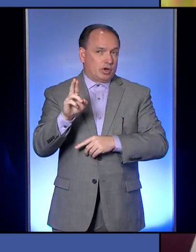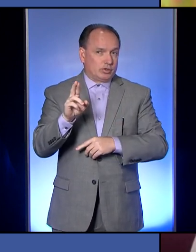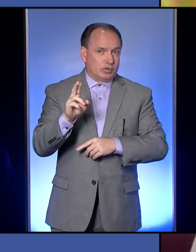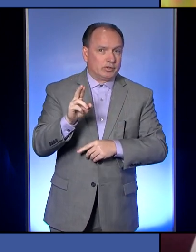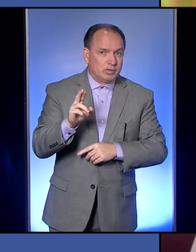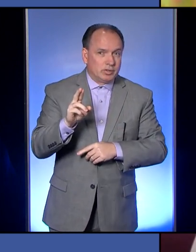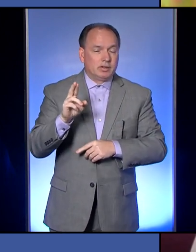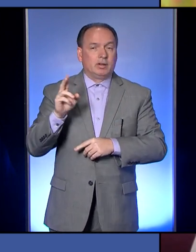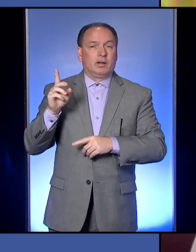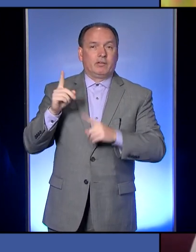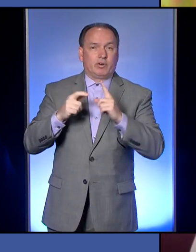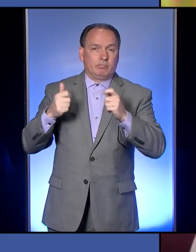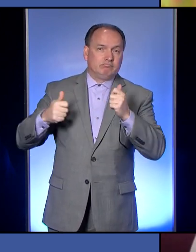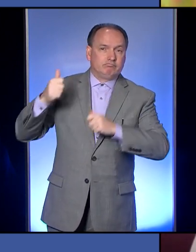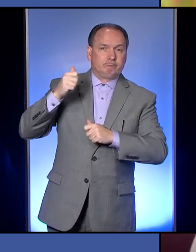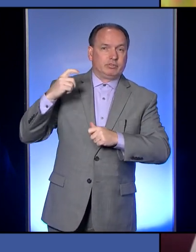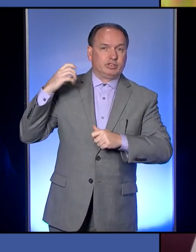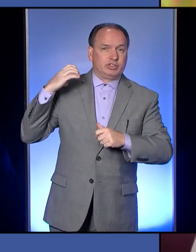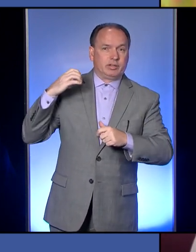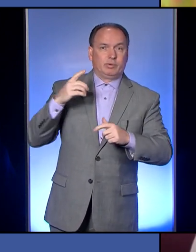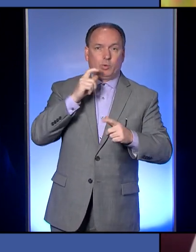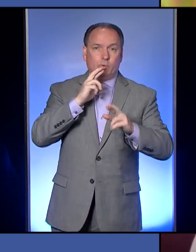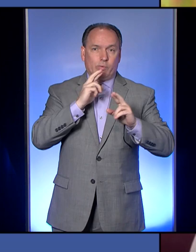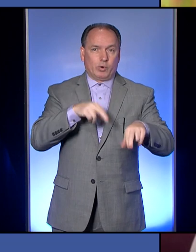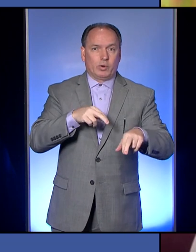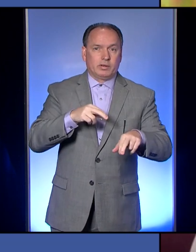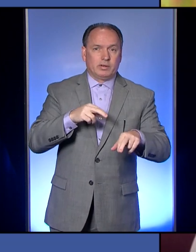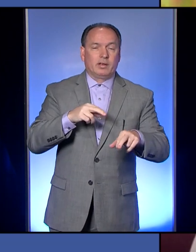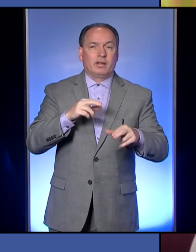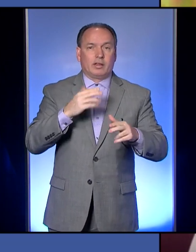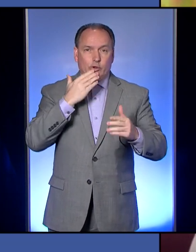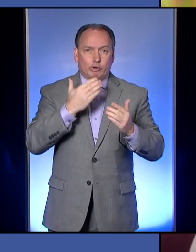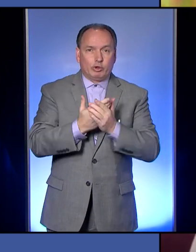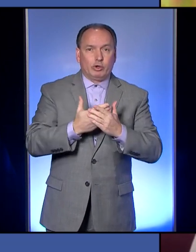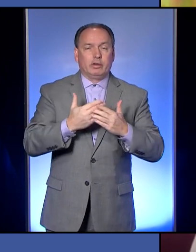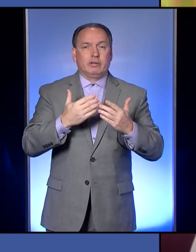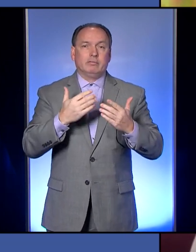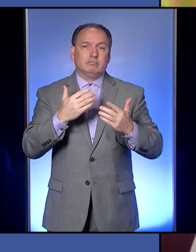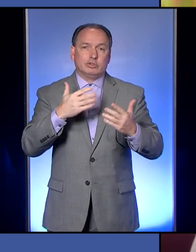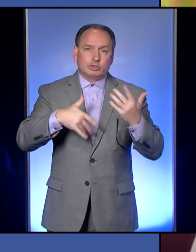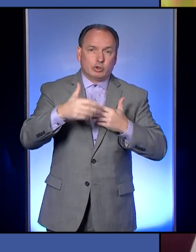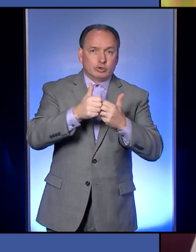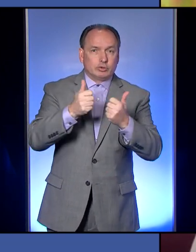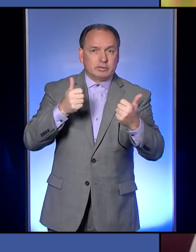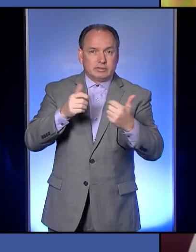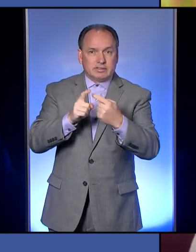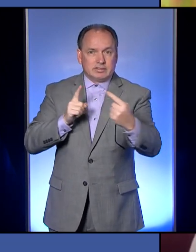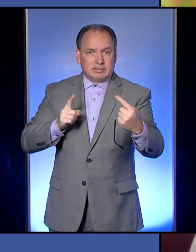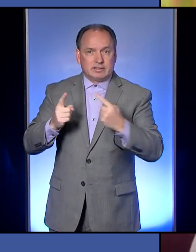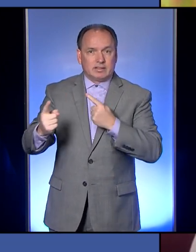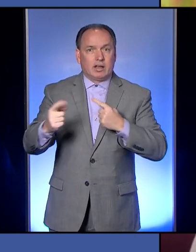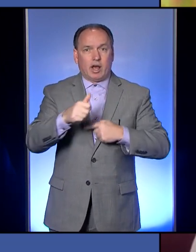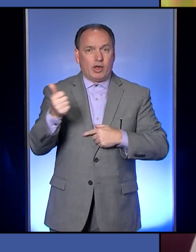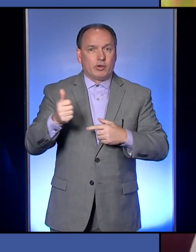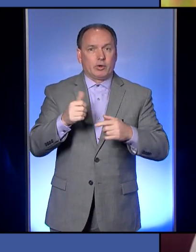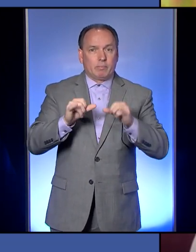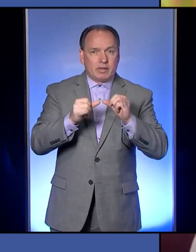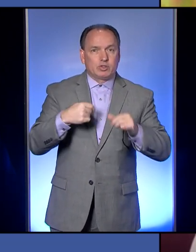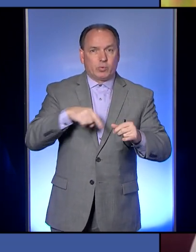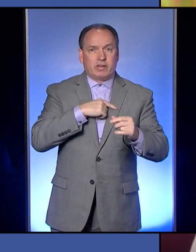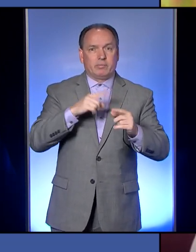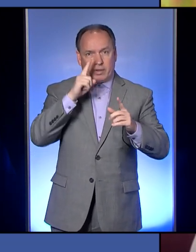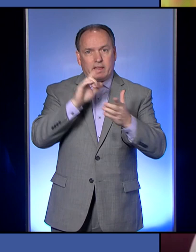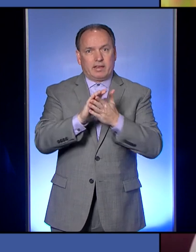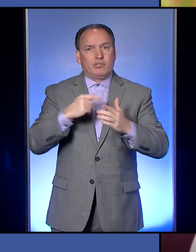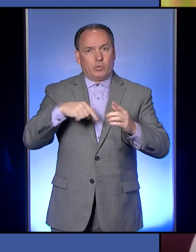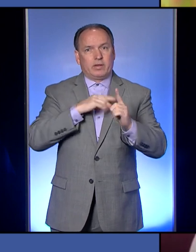chair of emergency medicine, report that with the help of social distancing and other public health measures, we believe we have flattened the curve a